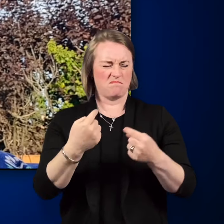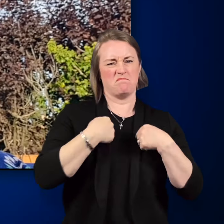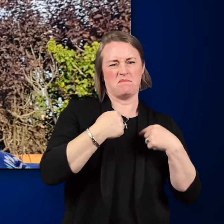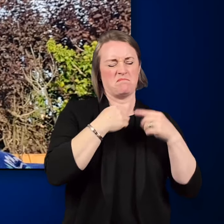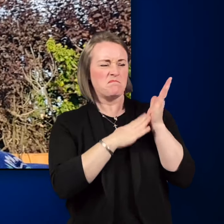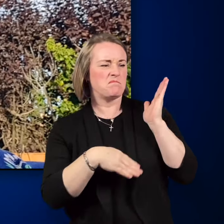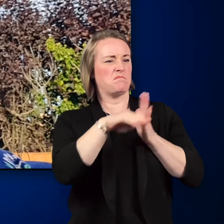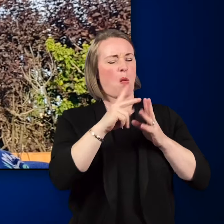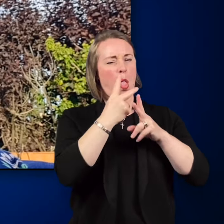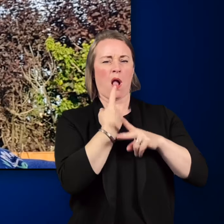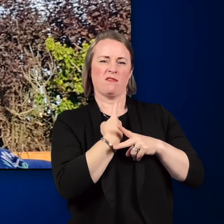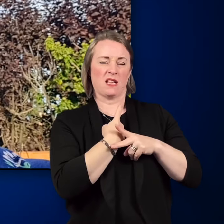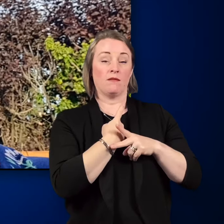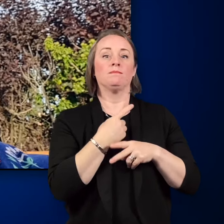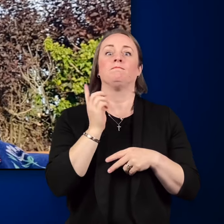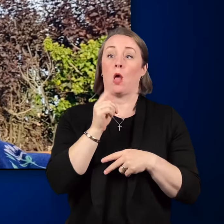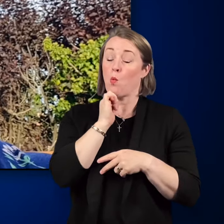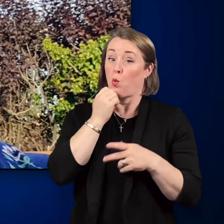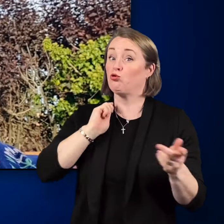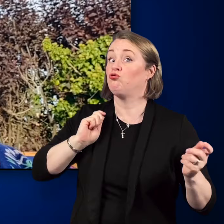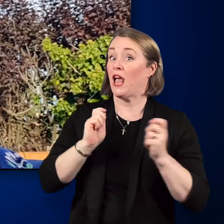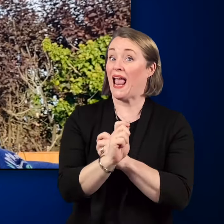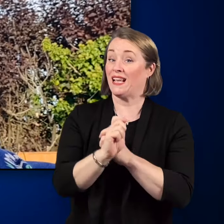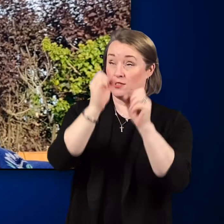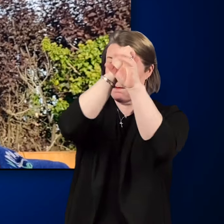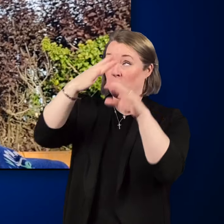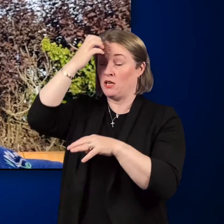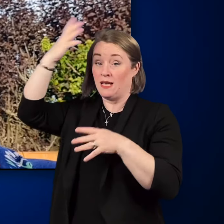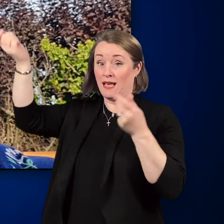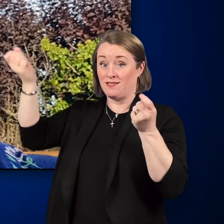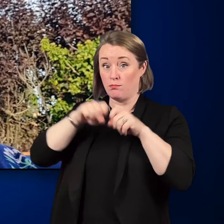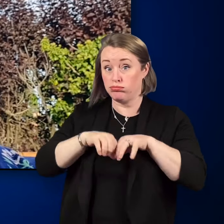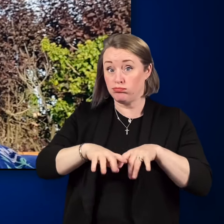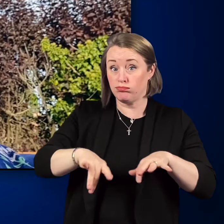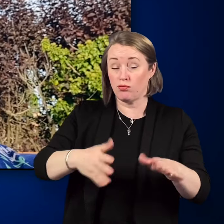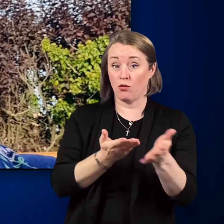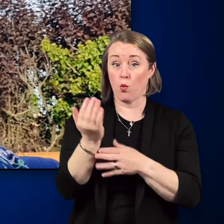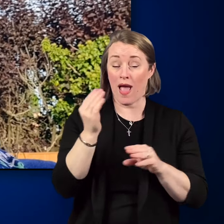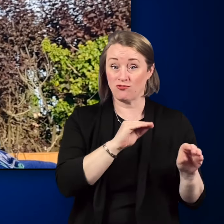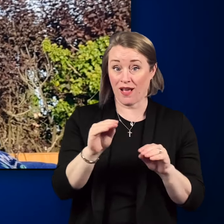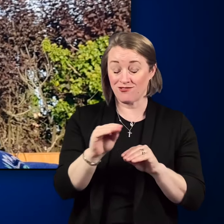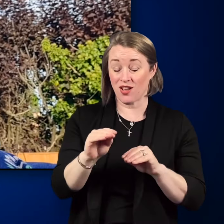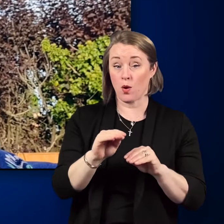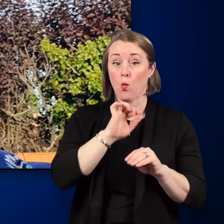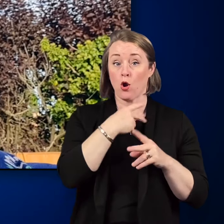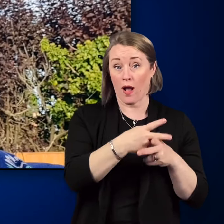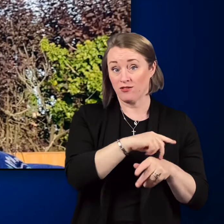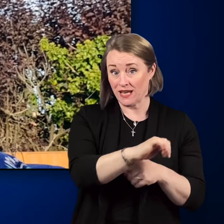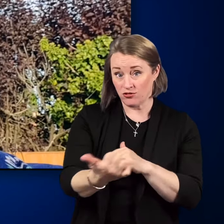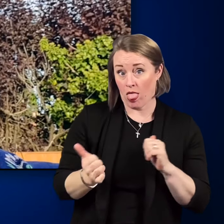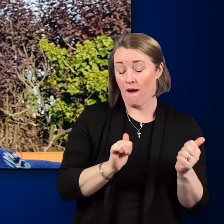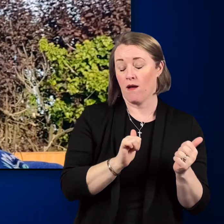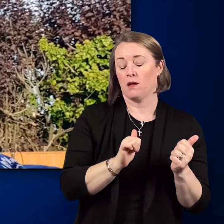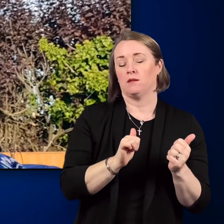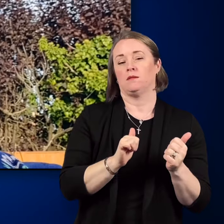and caring for those around us and always seeking to put others first. Youngsters praying about the decisions they have to